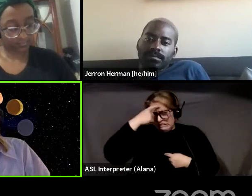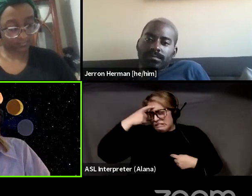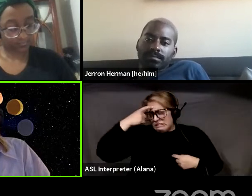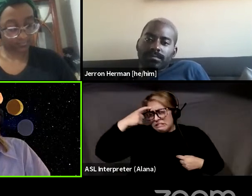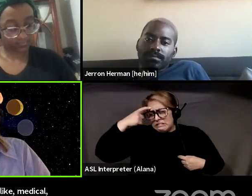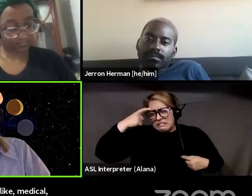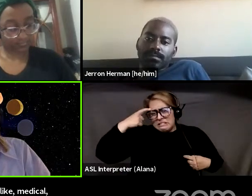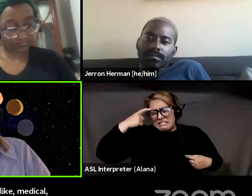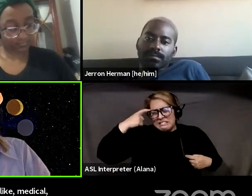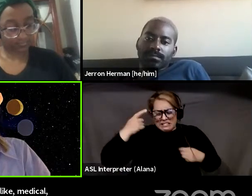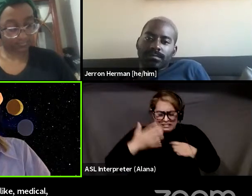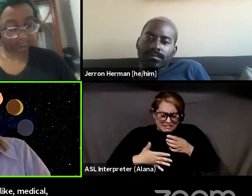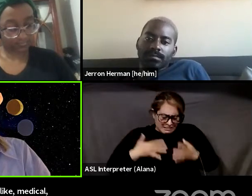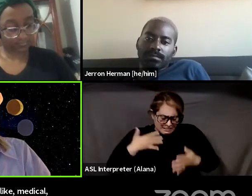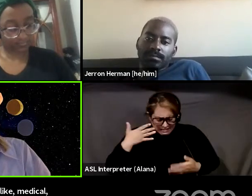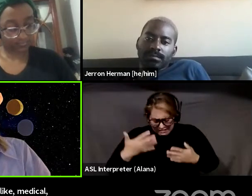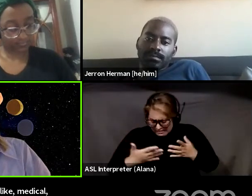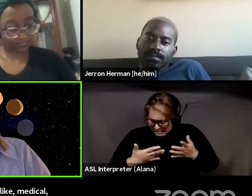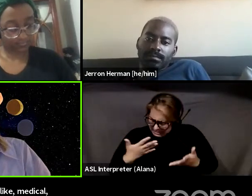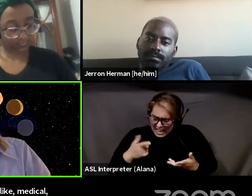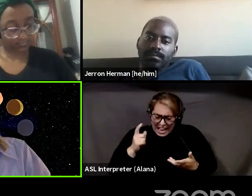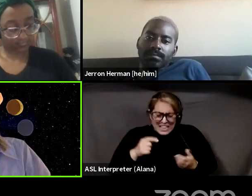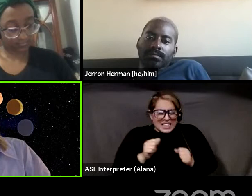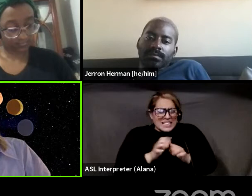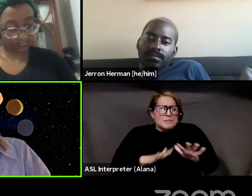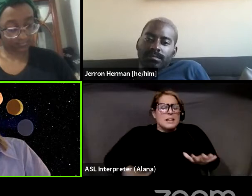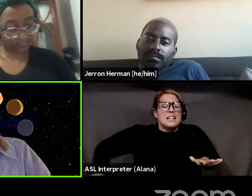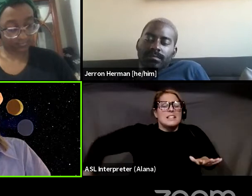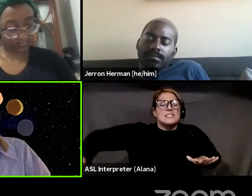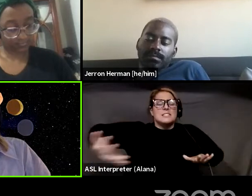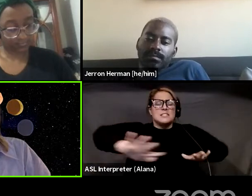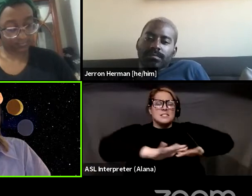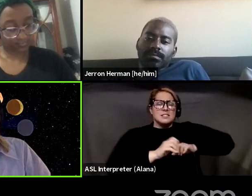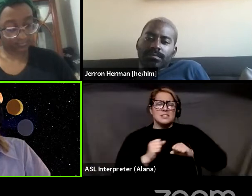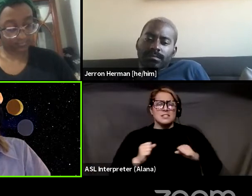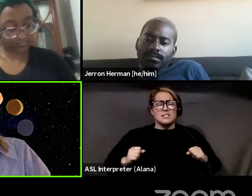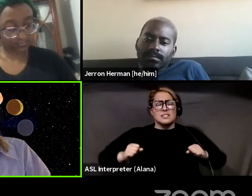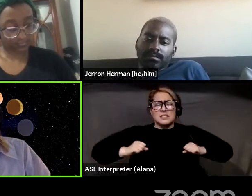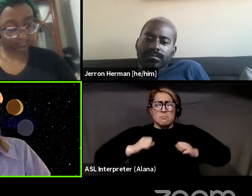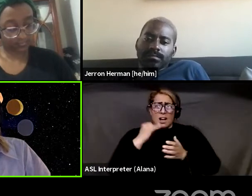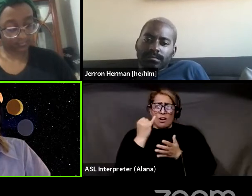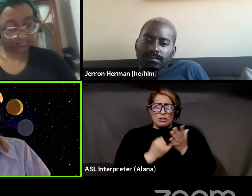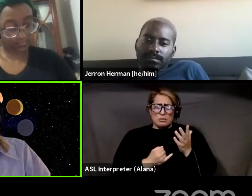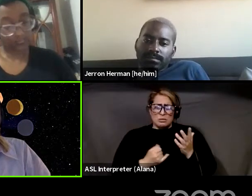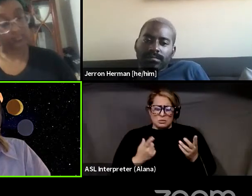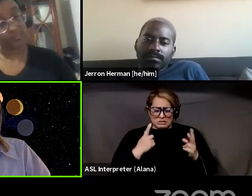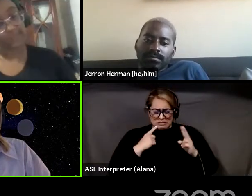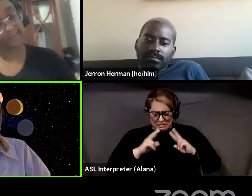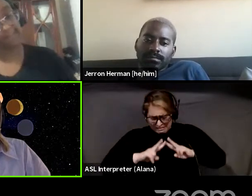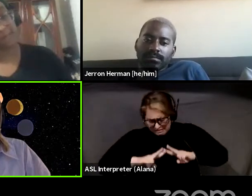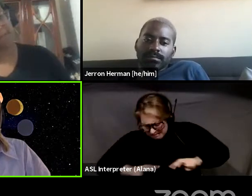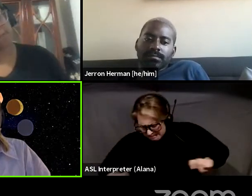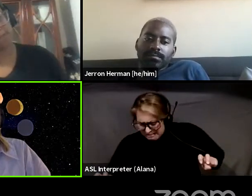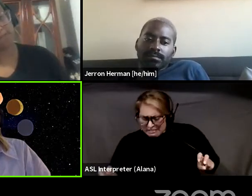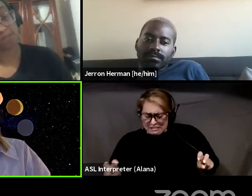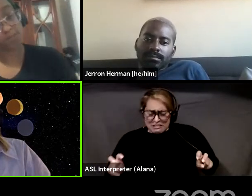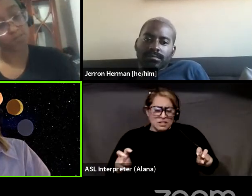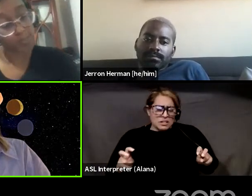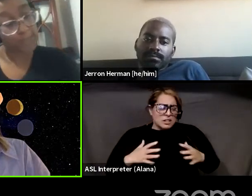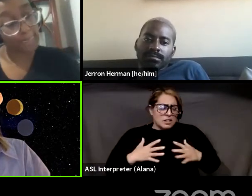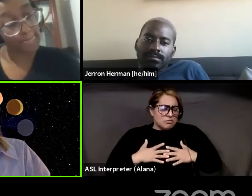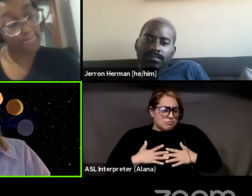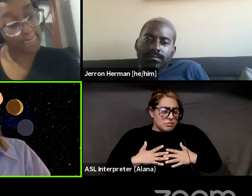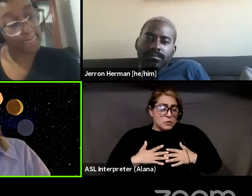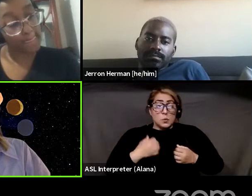really needed the space within my art to really dig into that and really kind of like make something that I knew